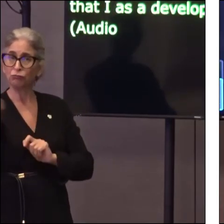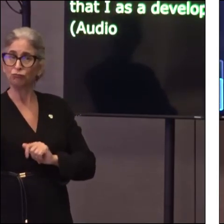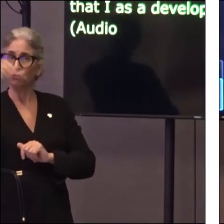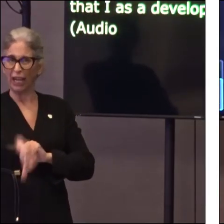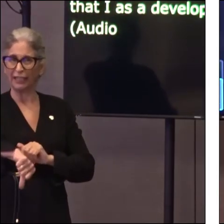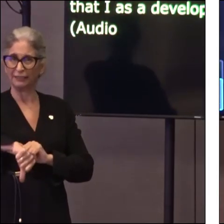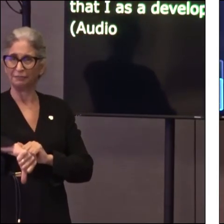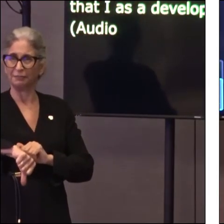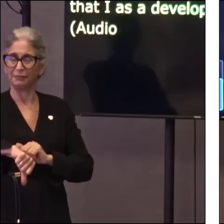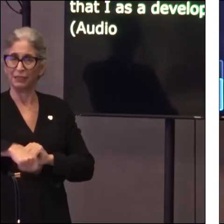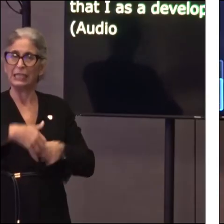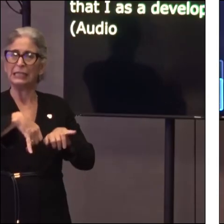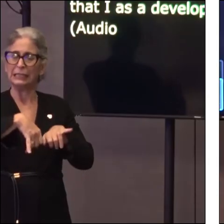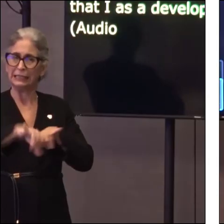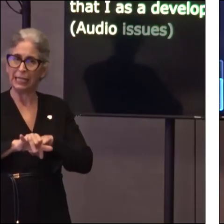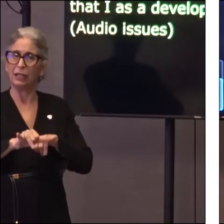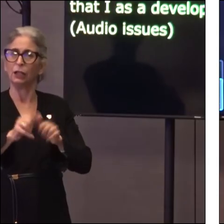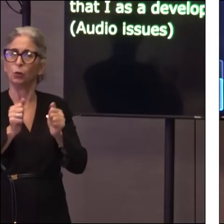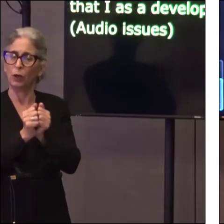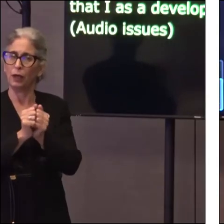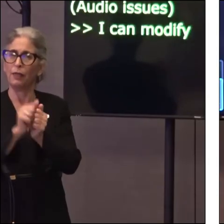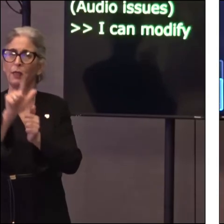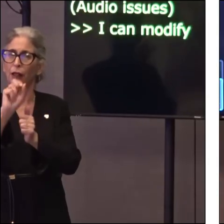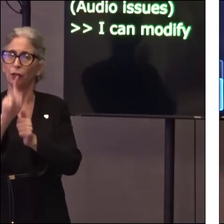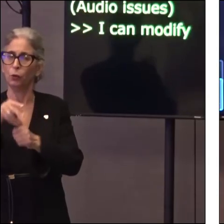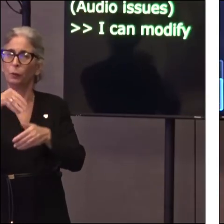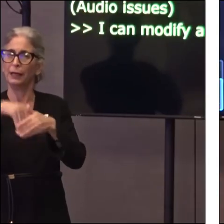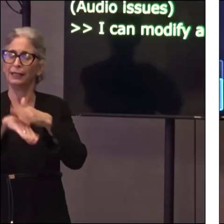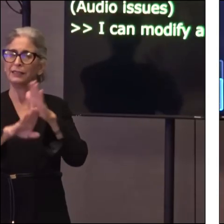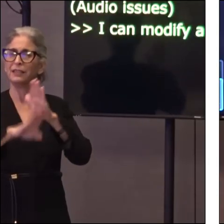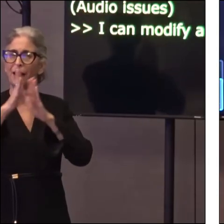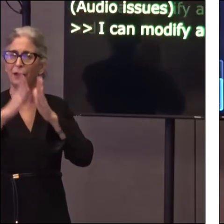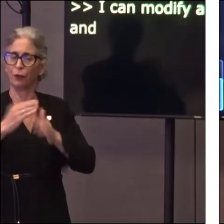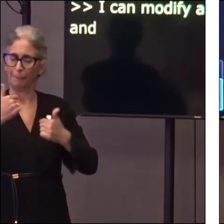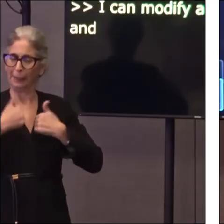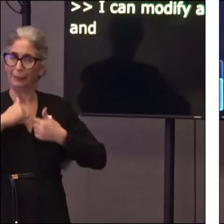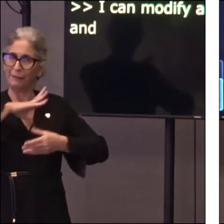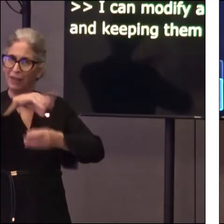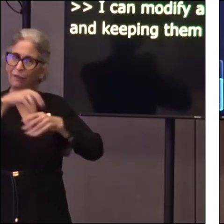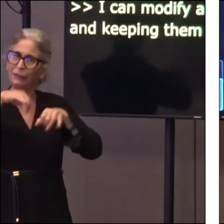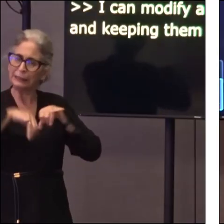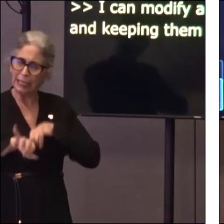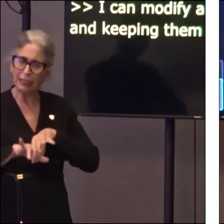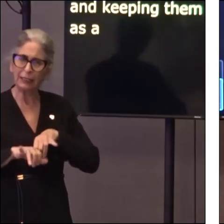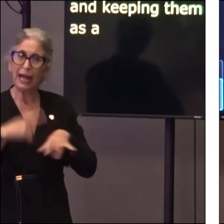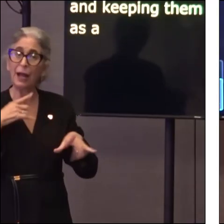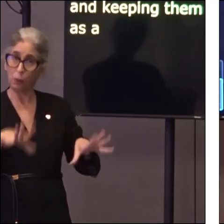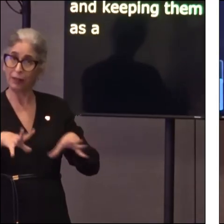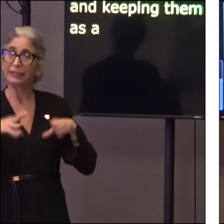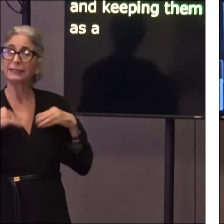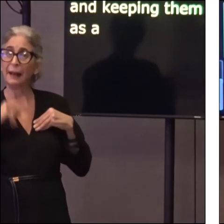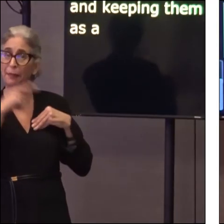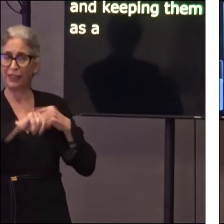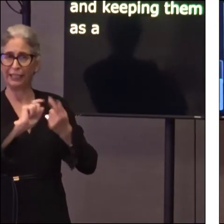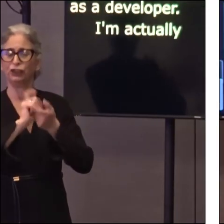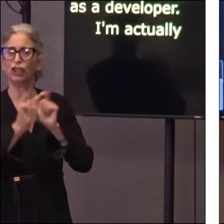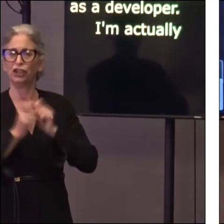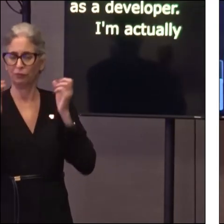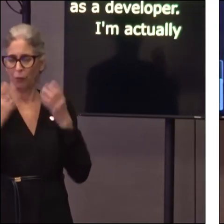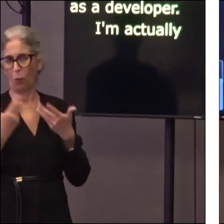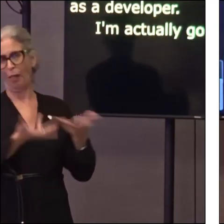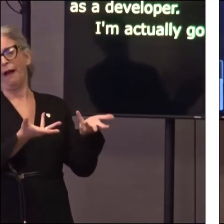them, keeping me still in the loop as a developer. I am actually going to go ahead and accept these changes, and